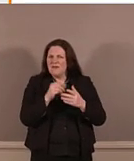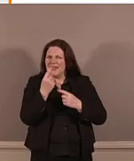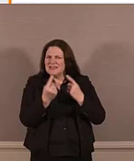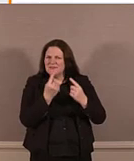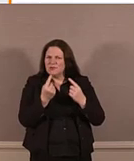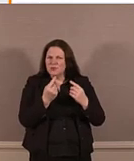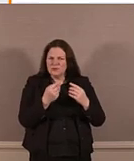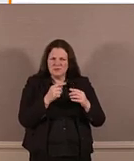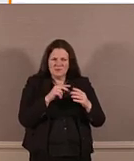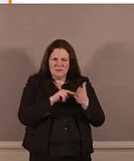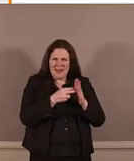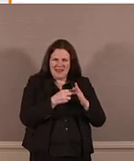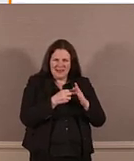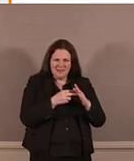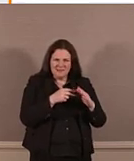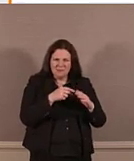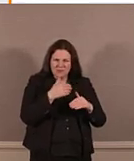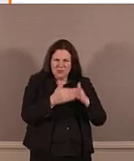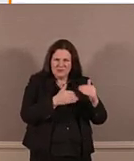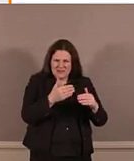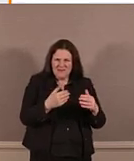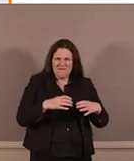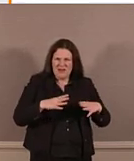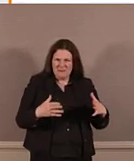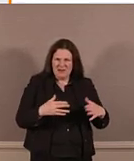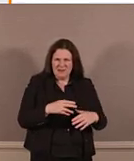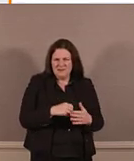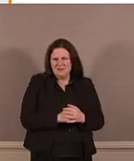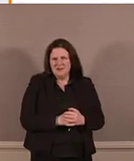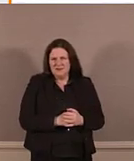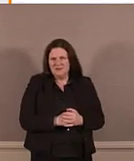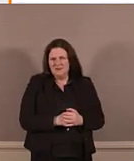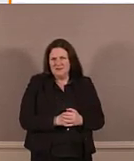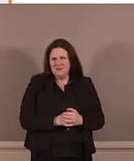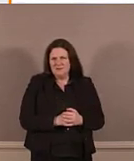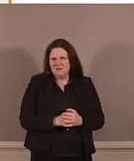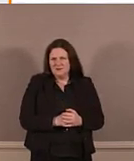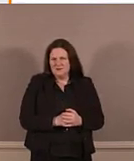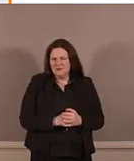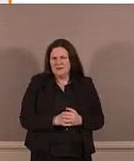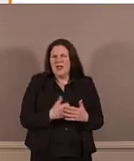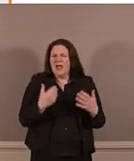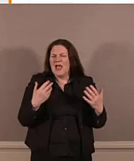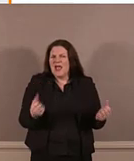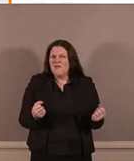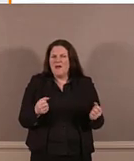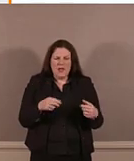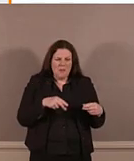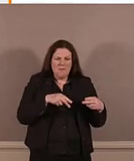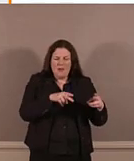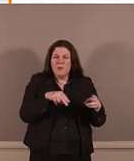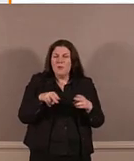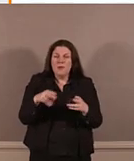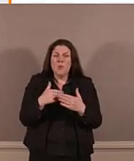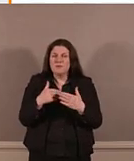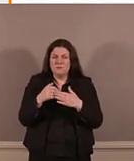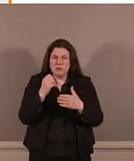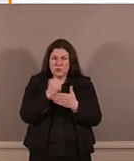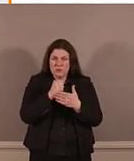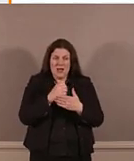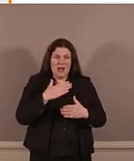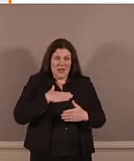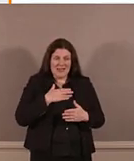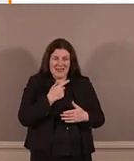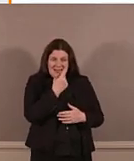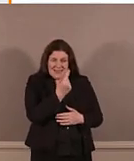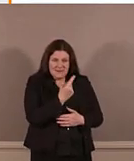process that's available. And it, I suppose, specifically it sets out a pathway for students who want individualised supports for